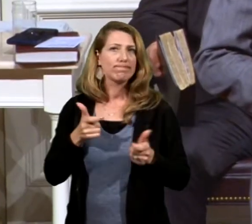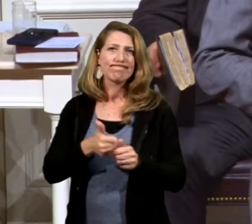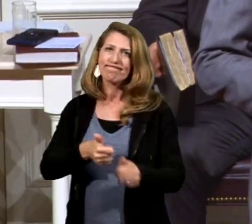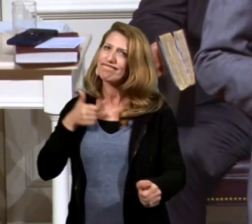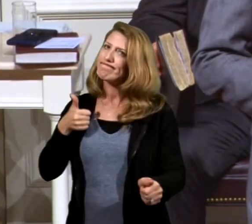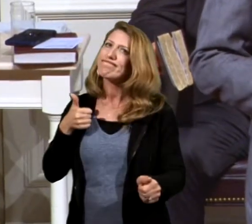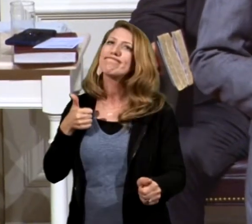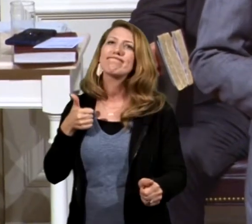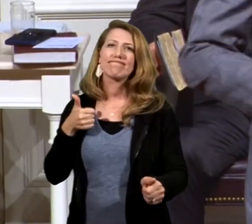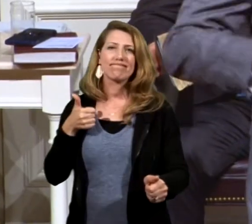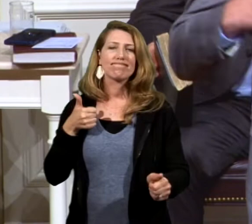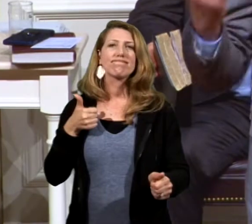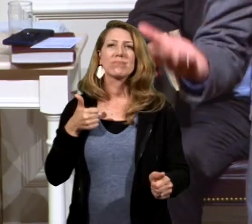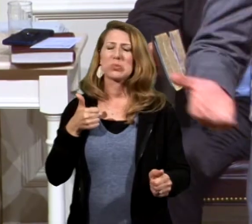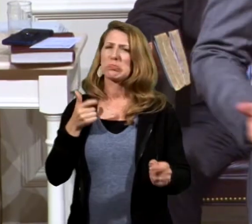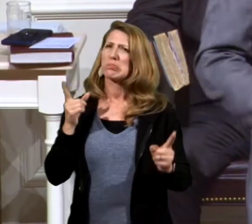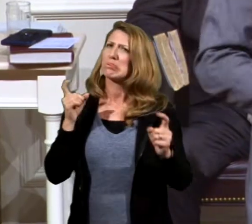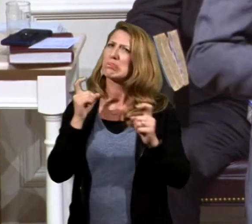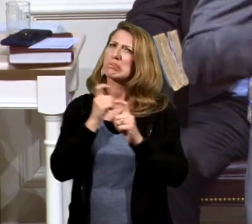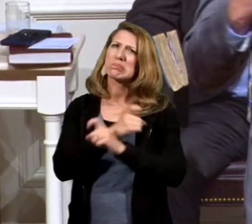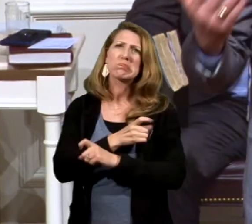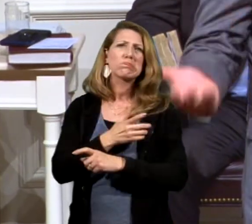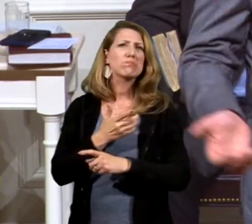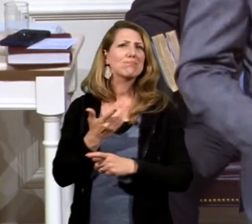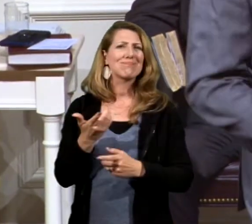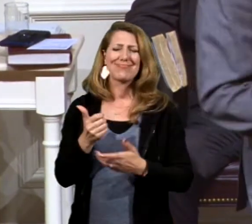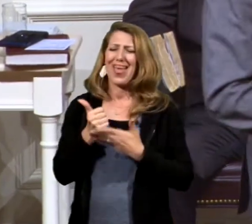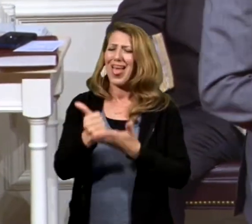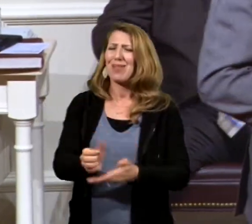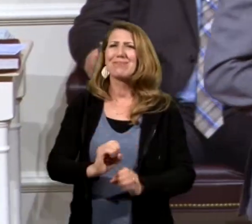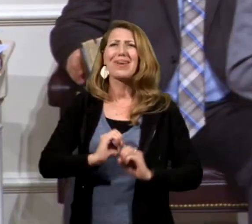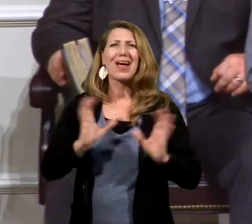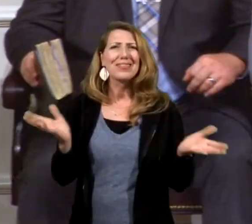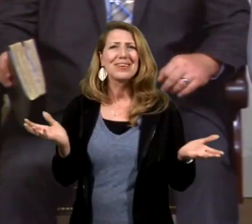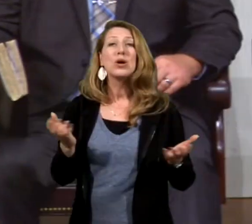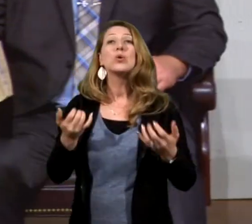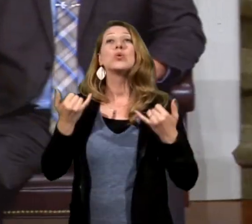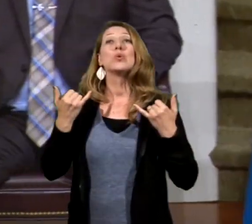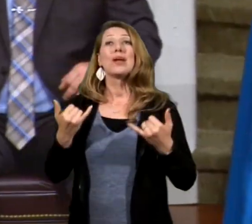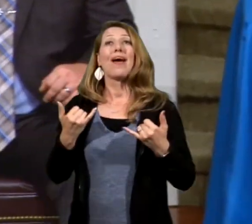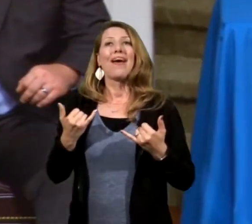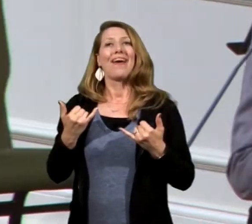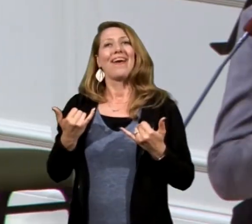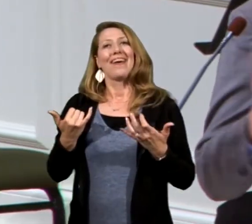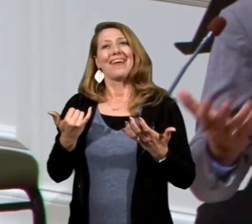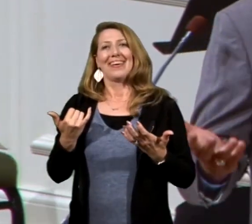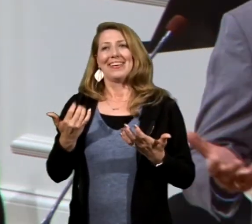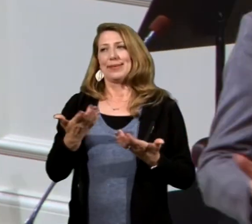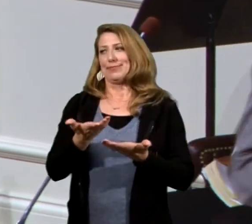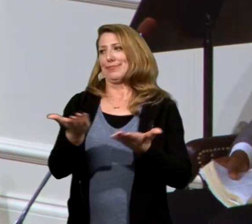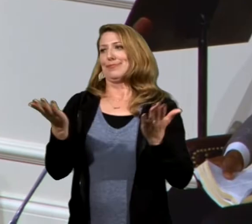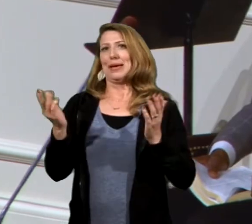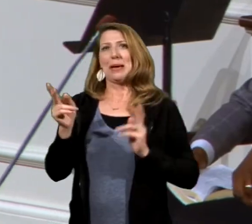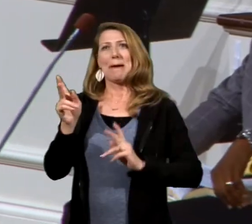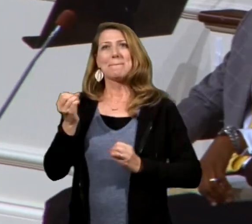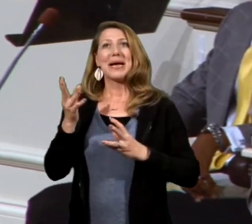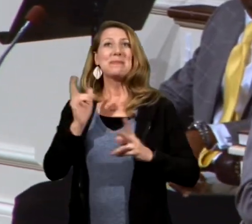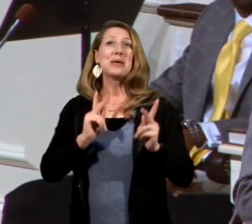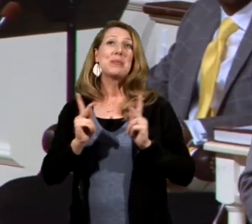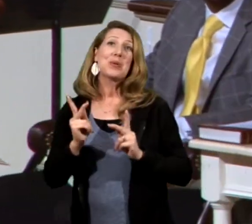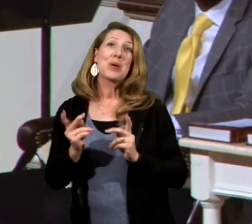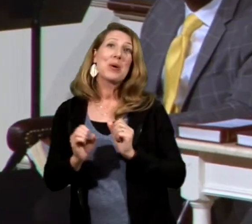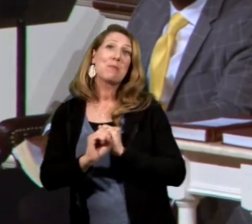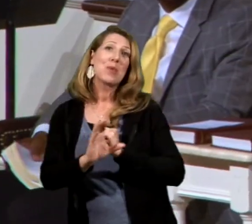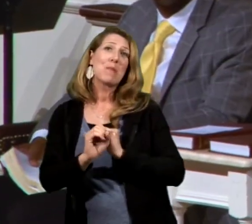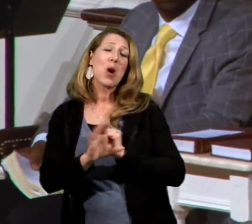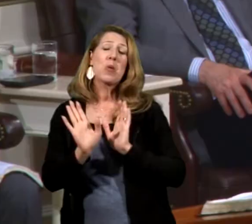Stay away from it. It complicates things. It doesn't help anything. And today our modern mantra and many people who promote it is like, it's